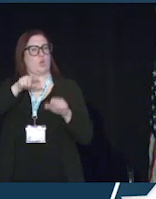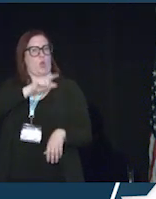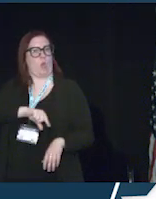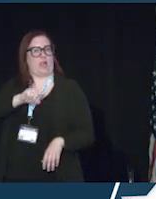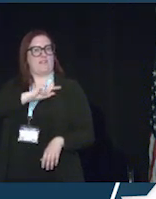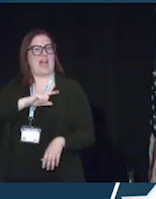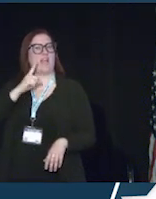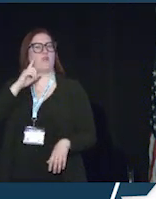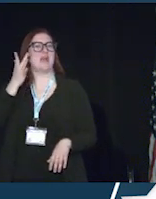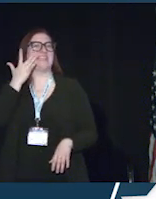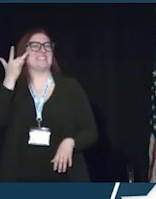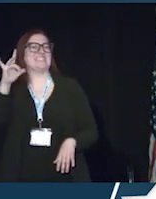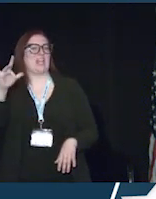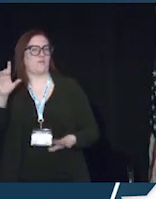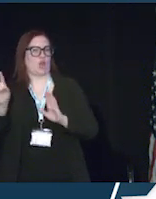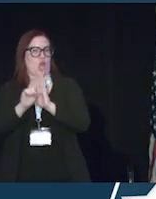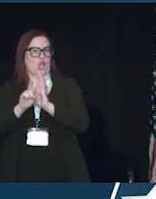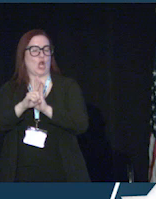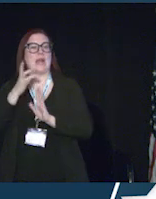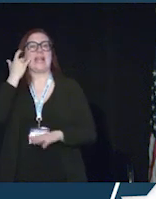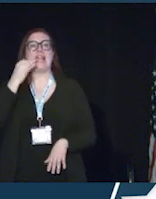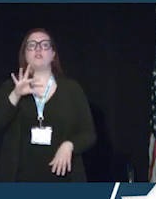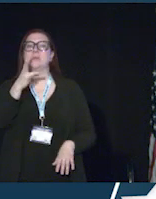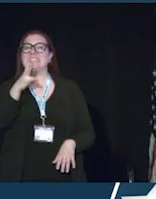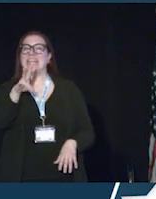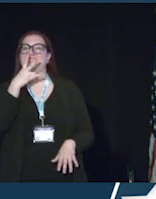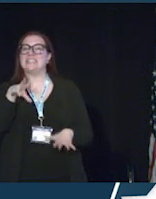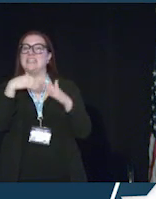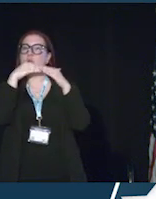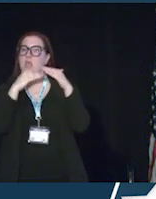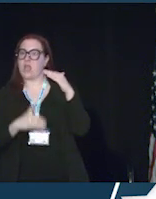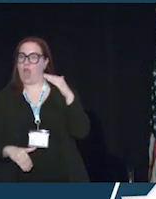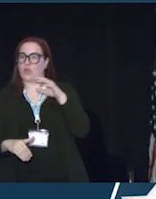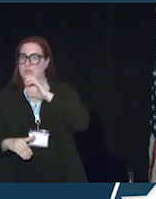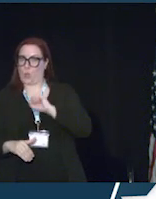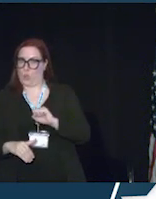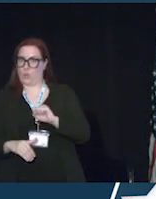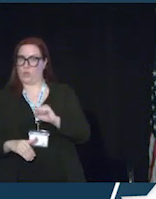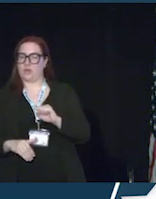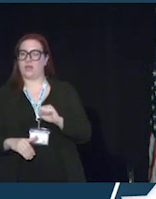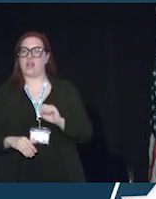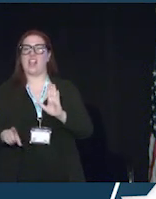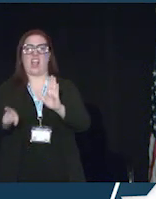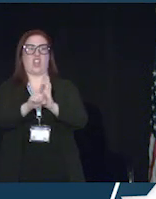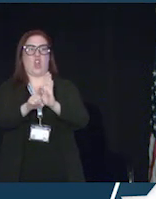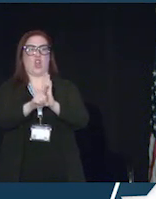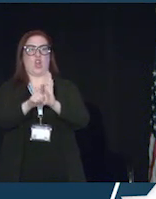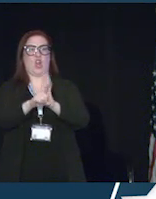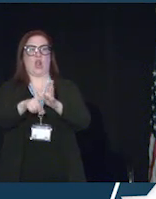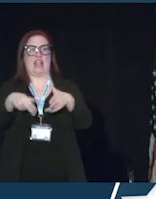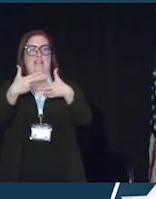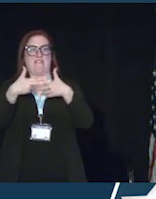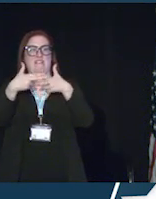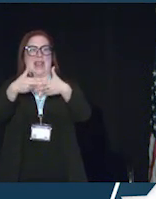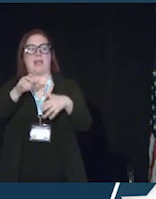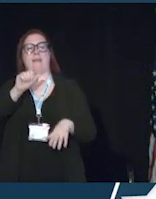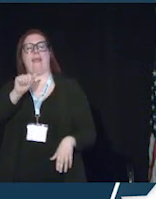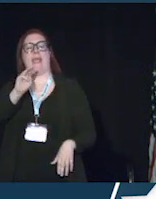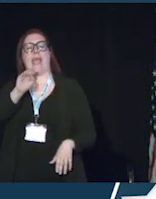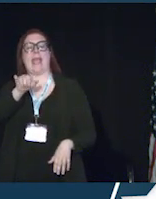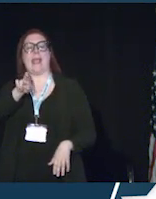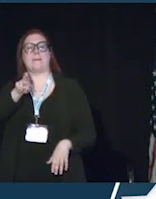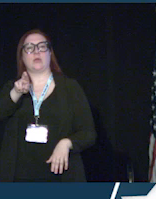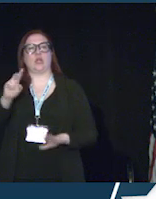alert. If you're 17 and younger, they will put you in a amber